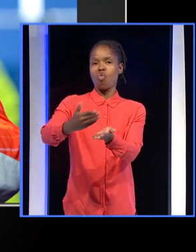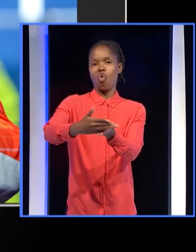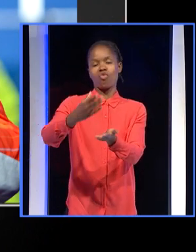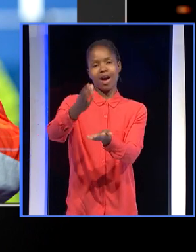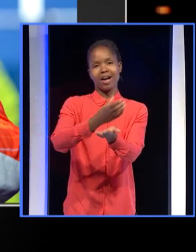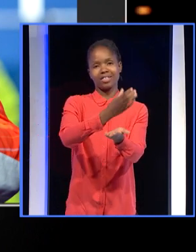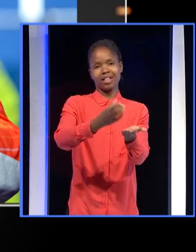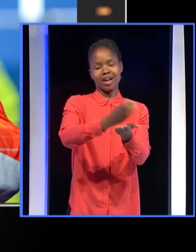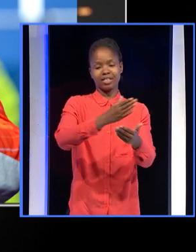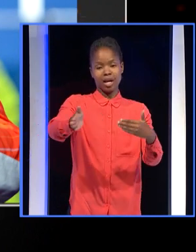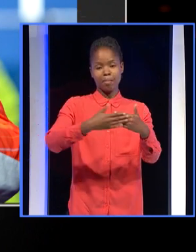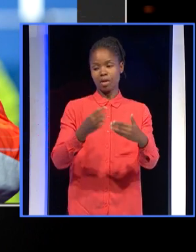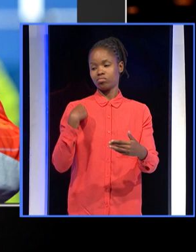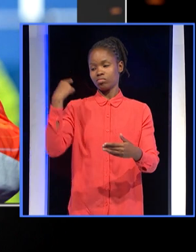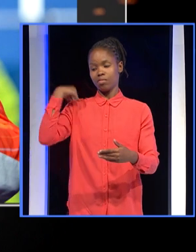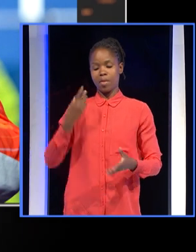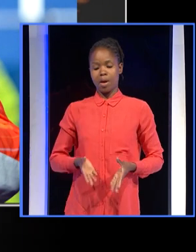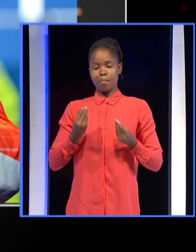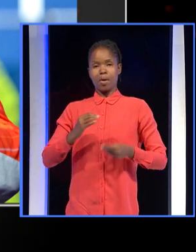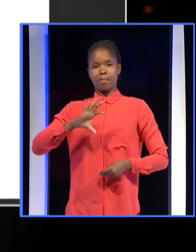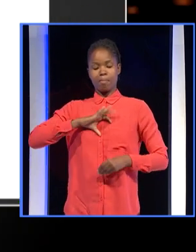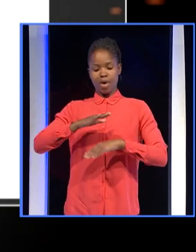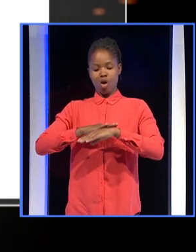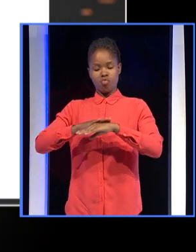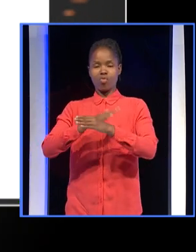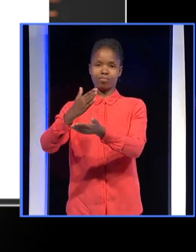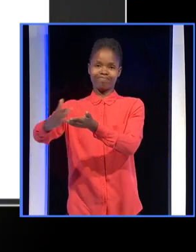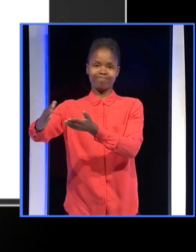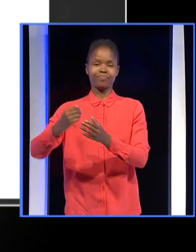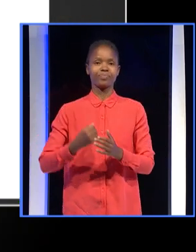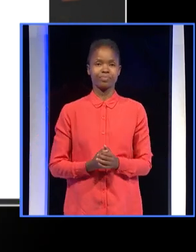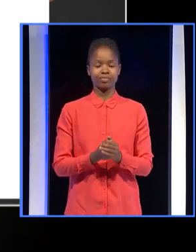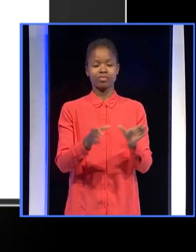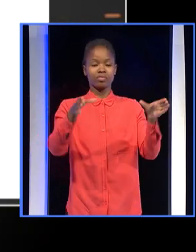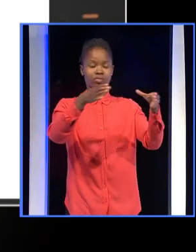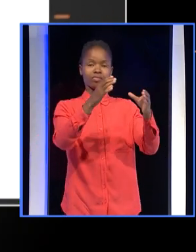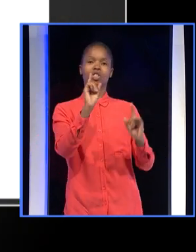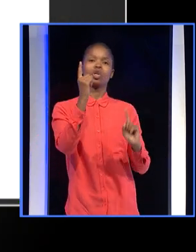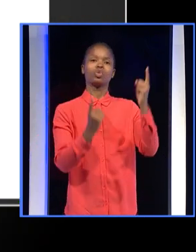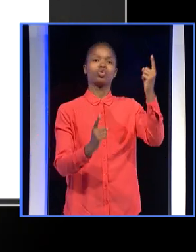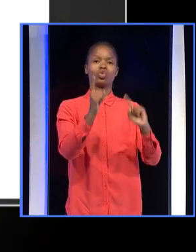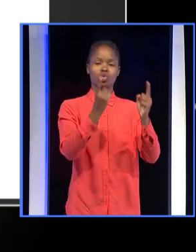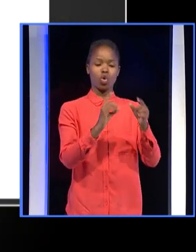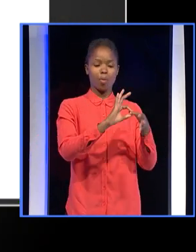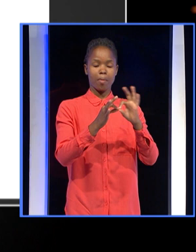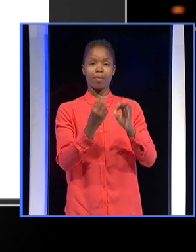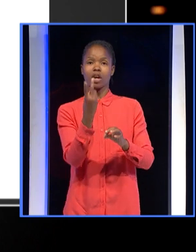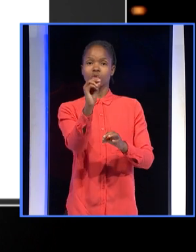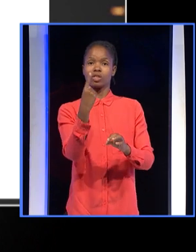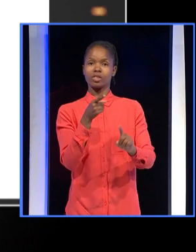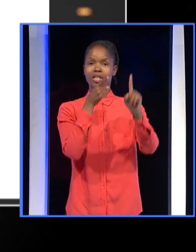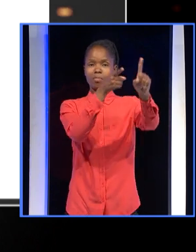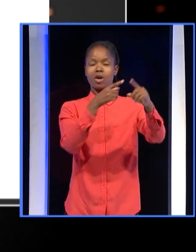her World Cup bronze medal that she won in Iga. The Tokyo Organizing Committee of the Olympic and Paralympic Games continues to